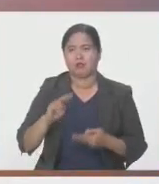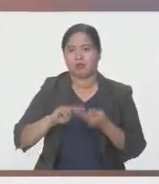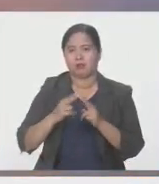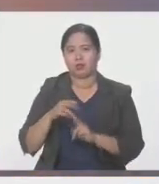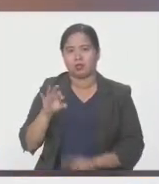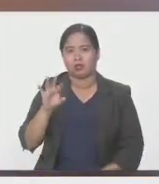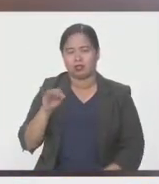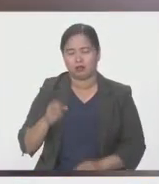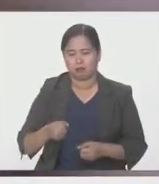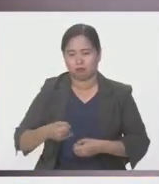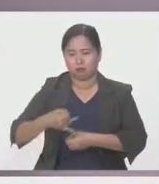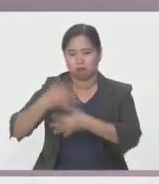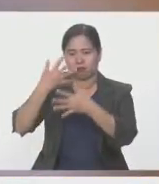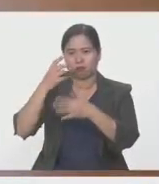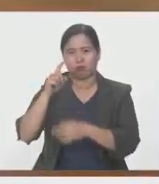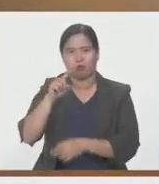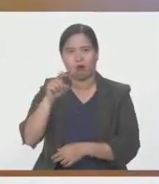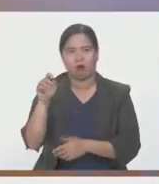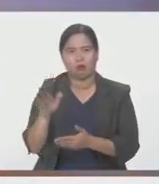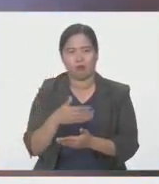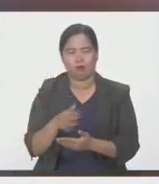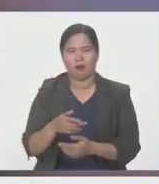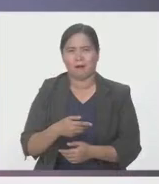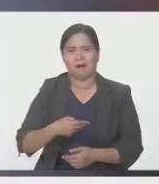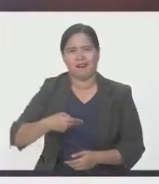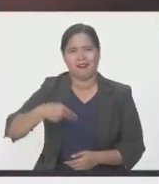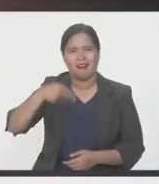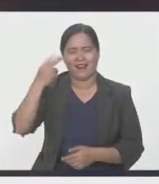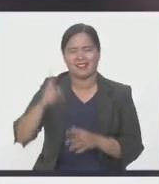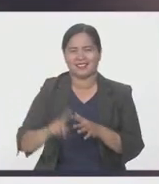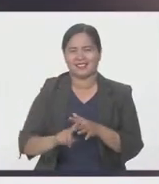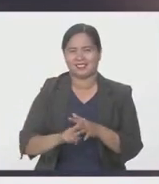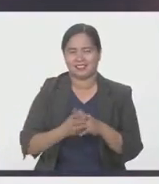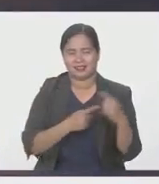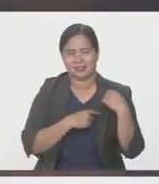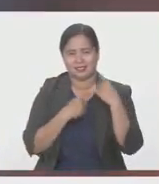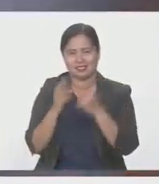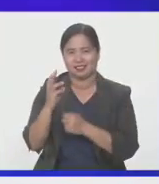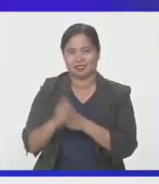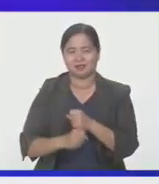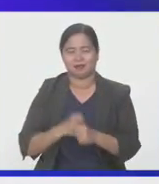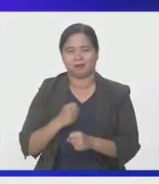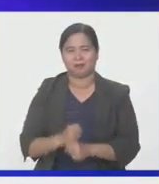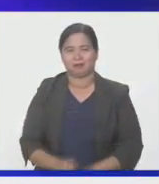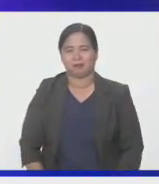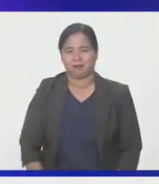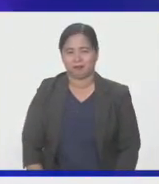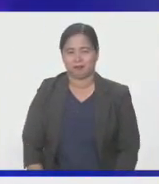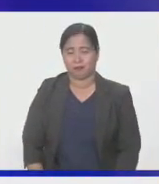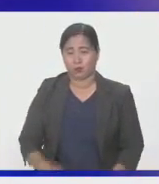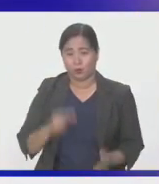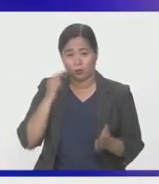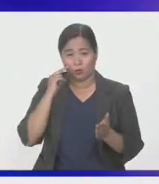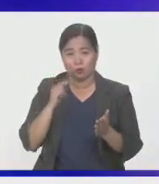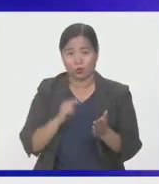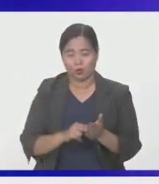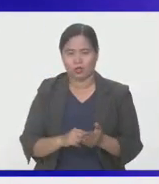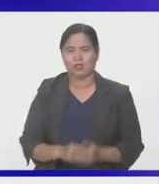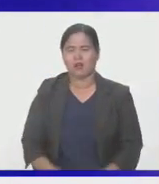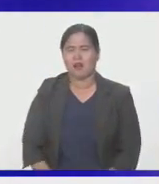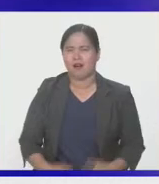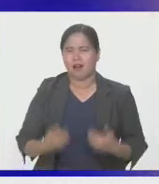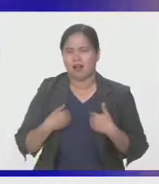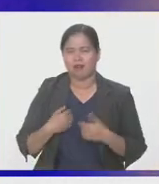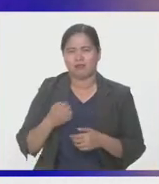Billboard Hot 100, earning Timberlake his highest debut in 6 years on the tally. Notably, Everything I Thought It Was